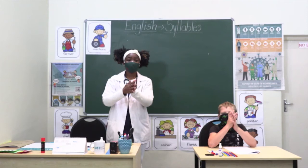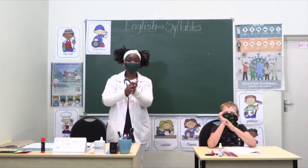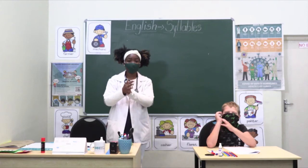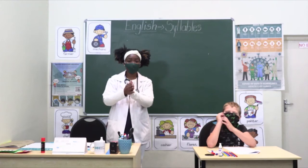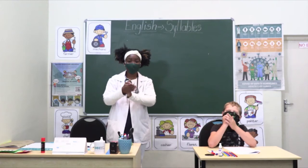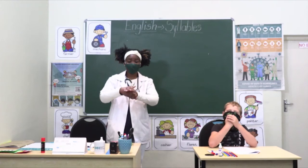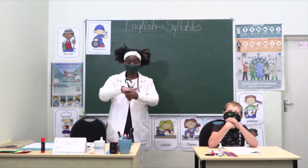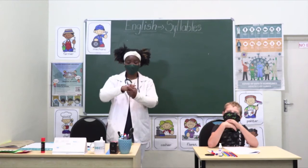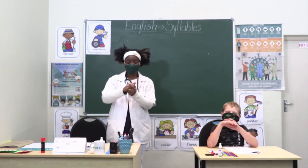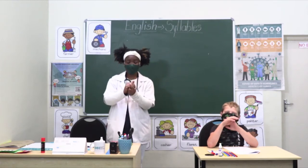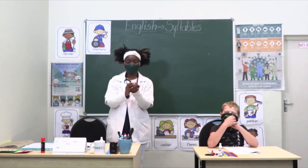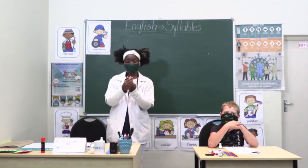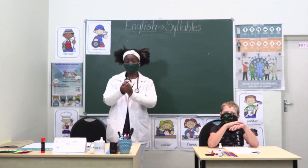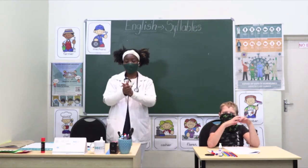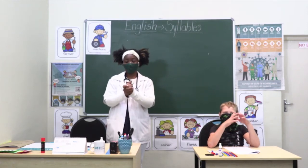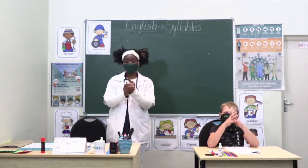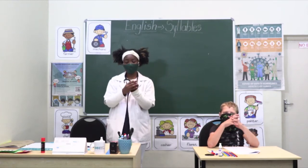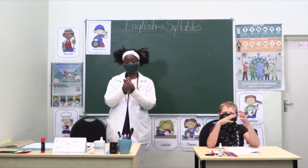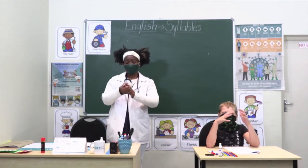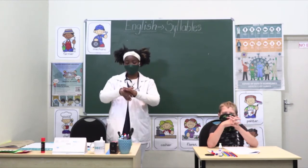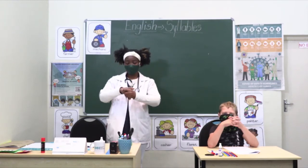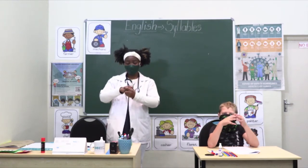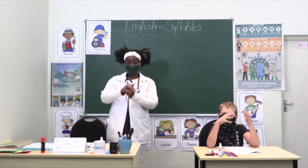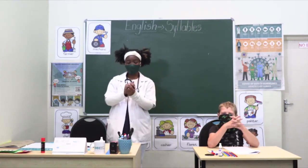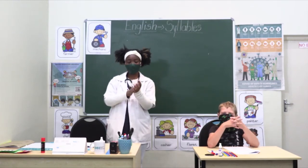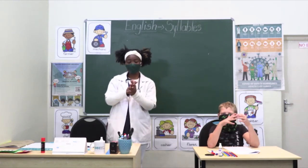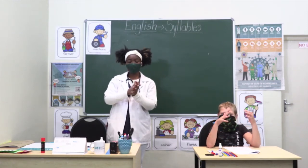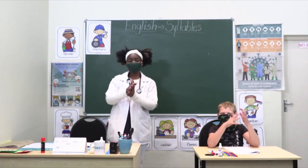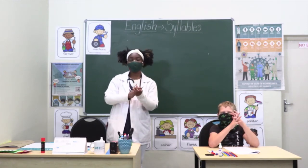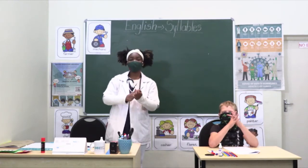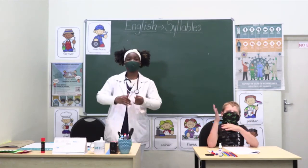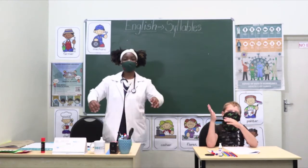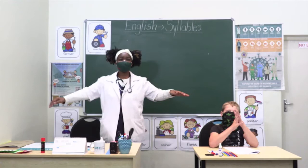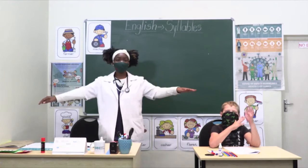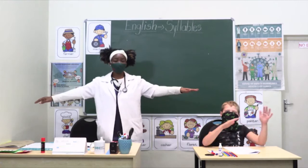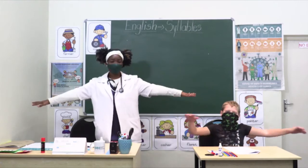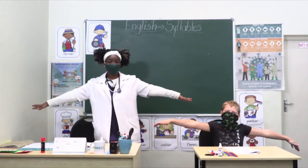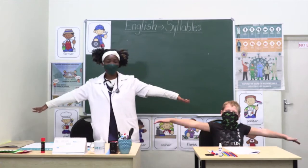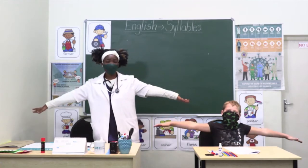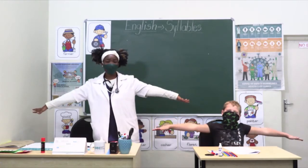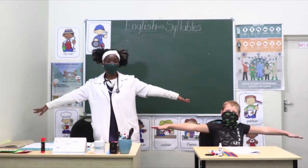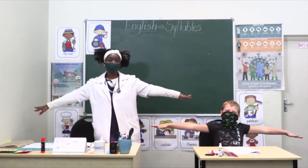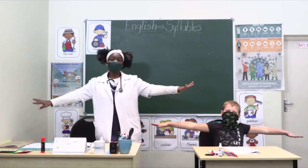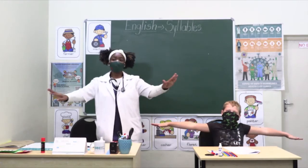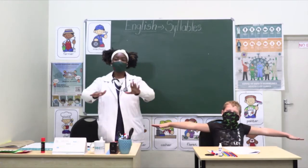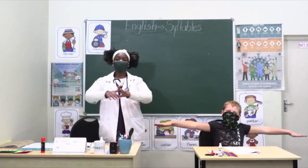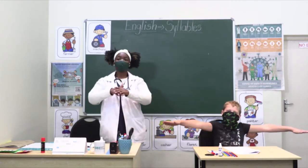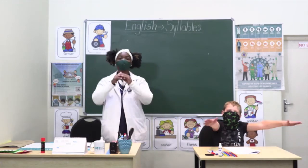sanitize our hands nicely. Always remember to keep social distance between you